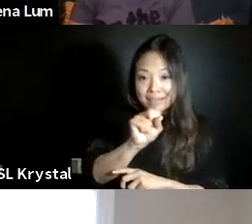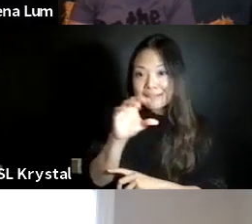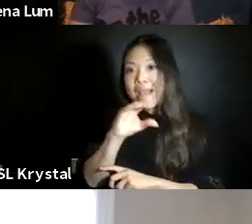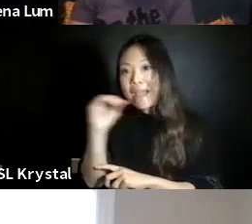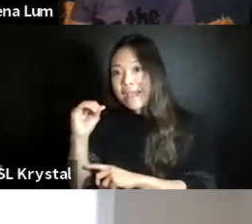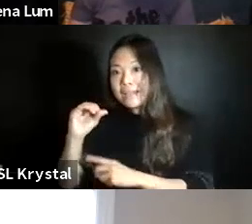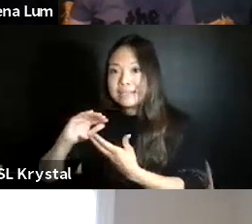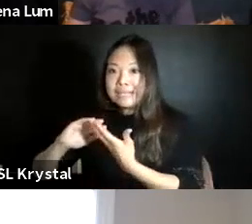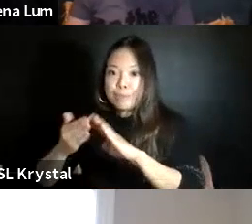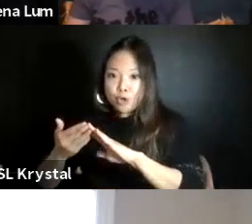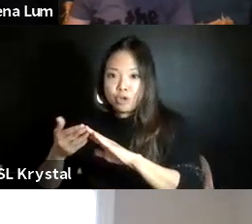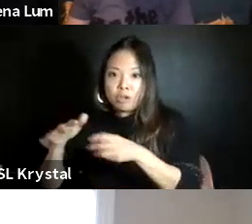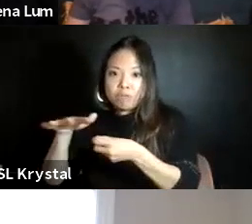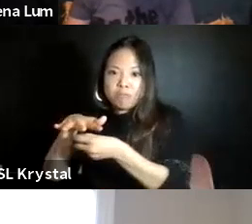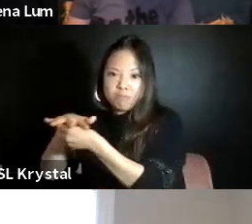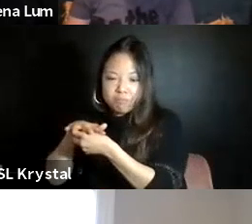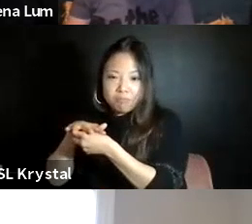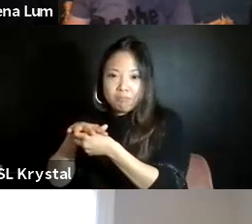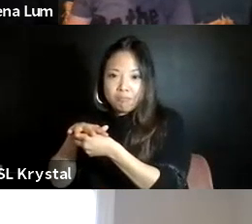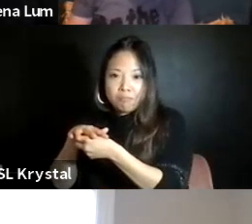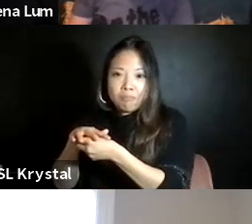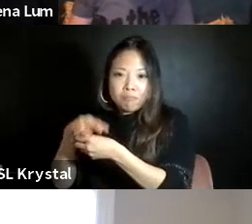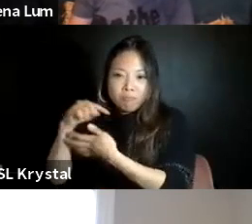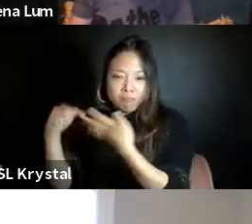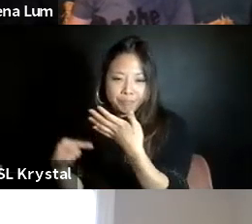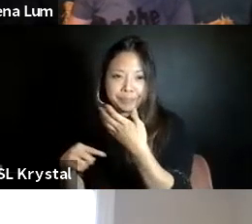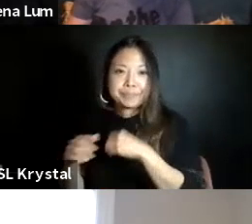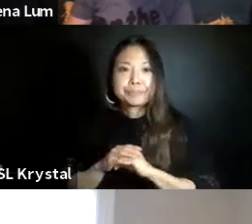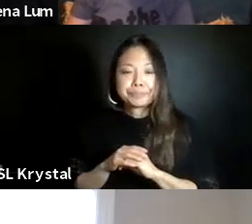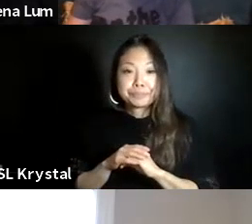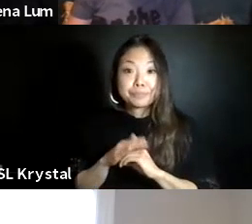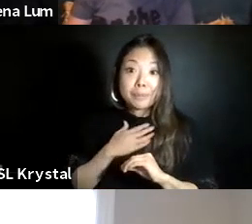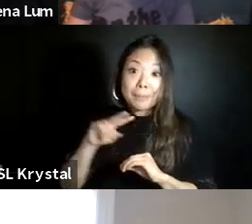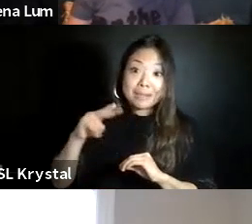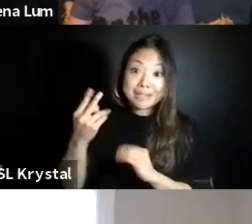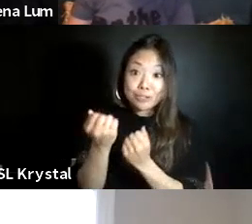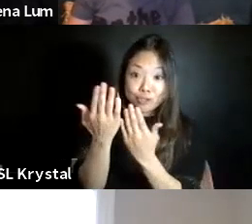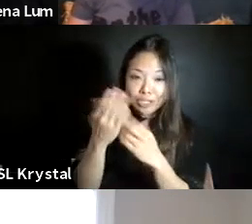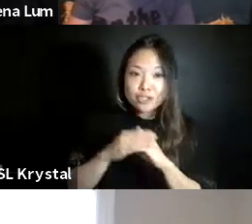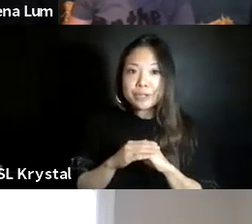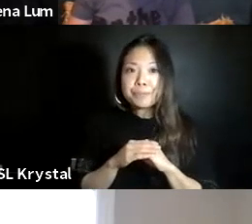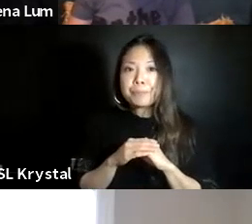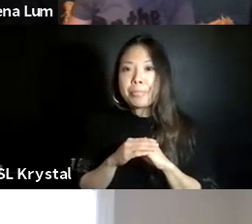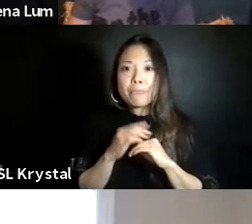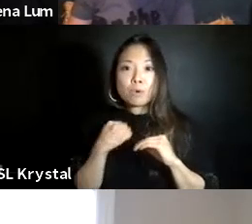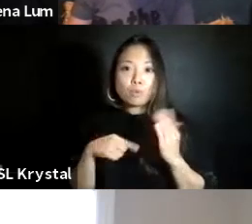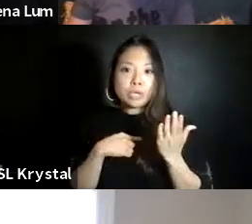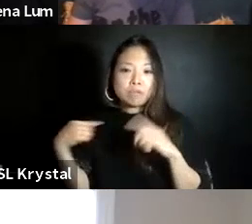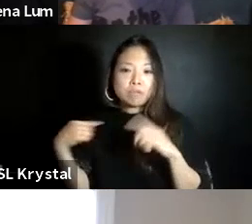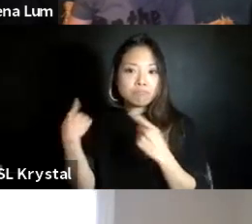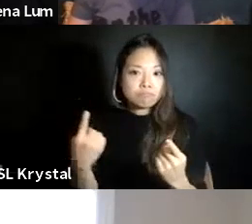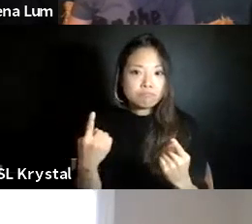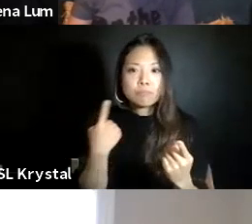second suggestion for us to think about is to combine what we learned about census tracts